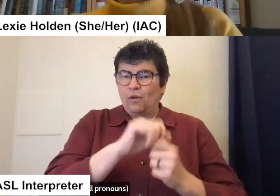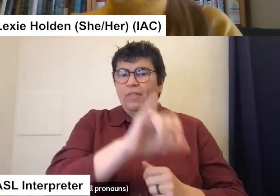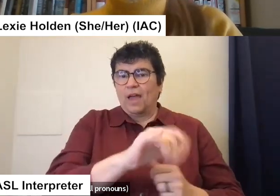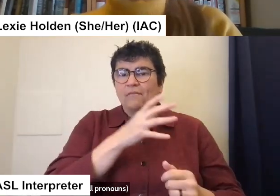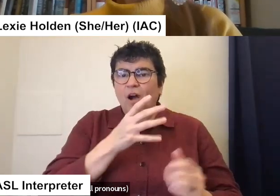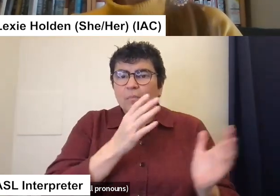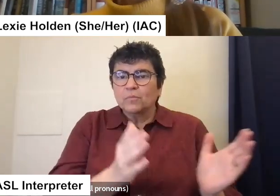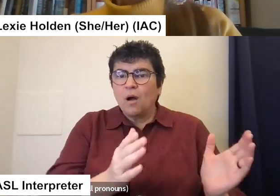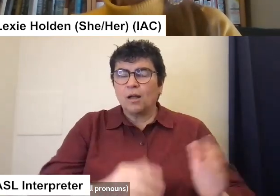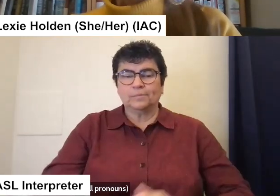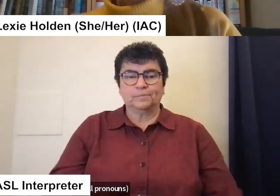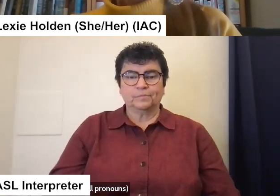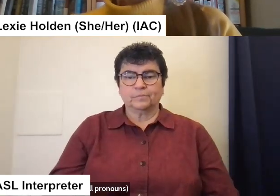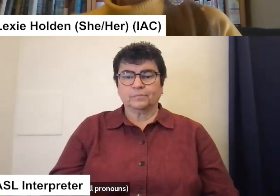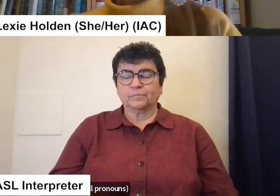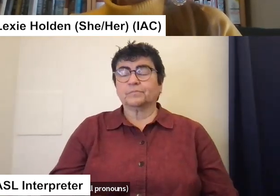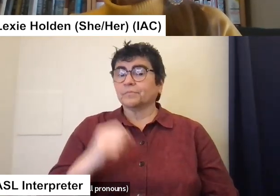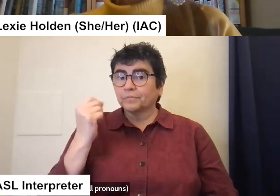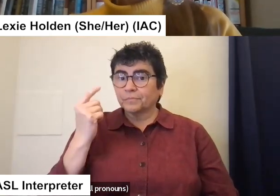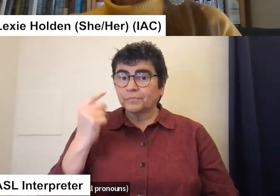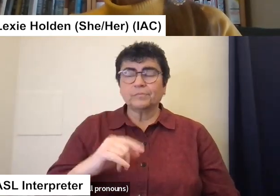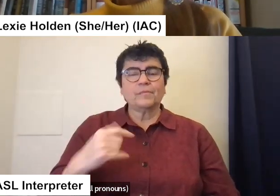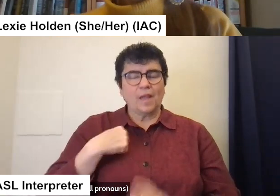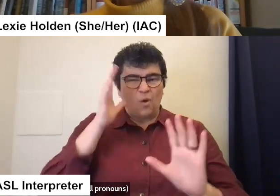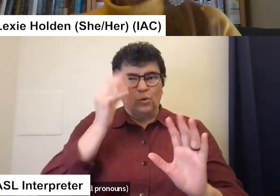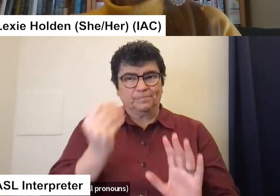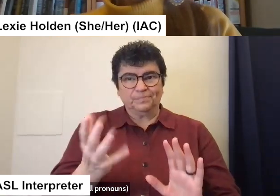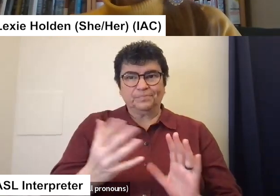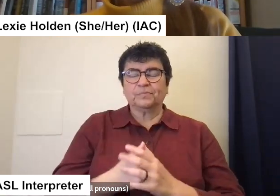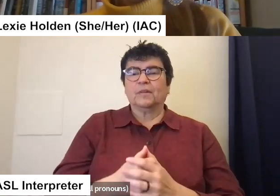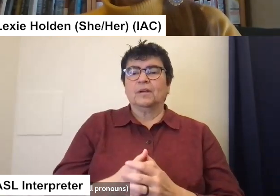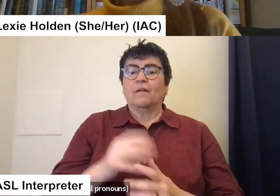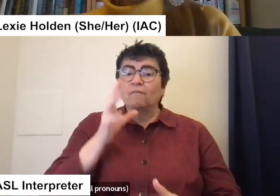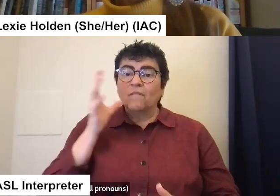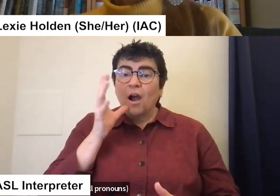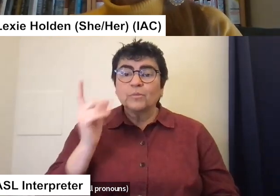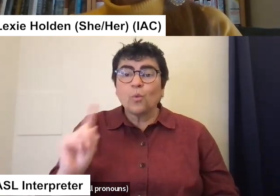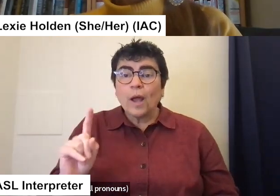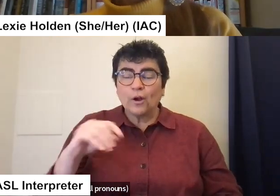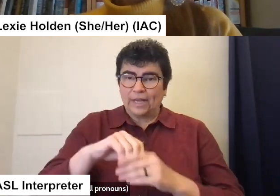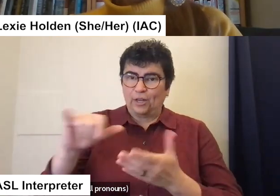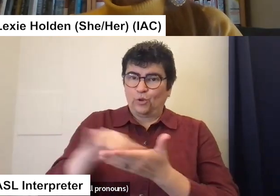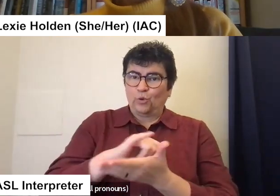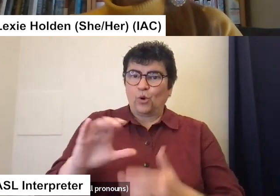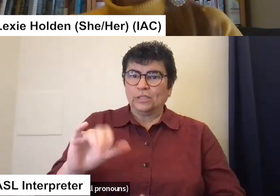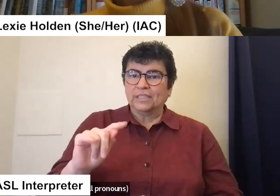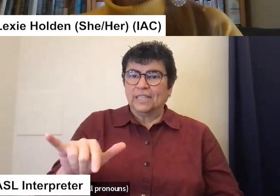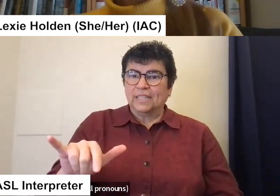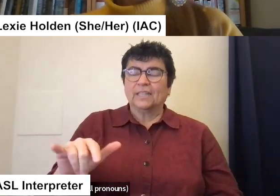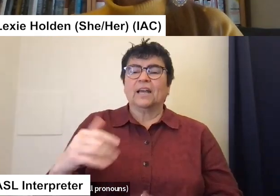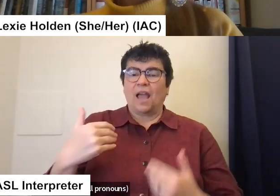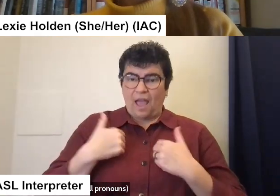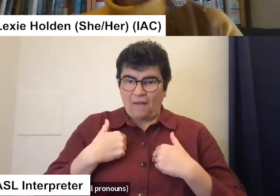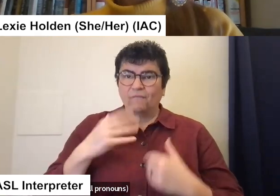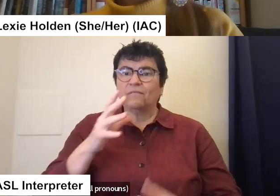And there's even farms, I'll say this, in New York City, there are farms that